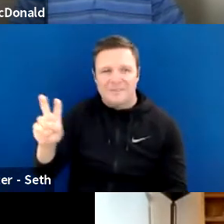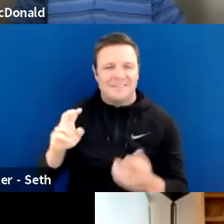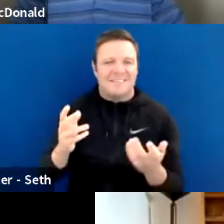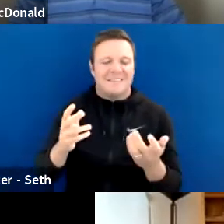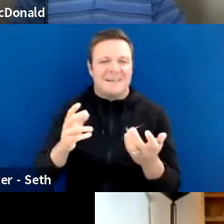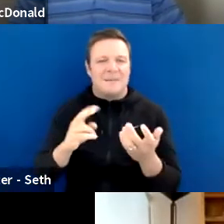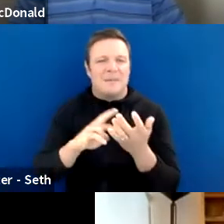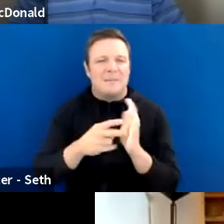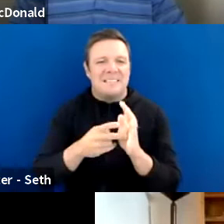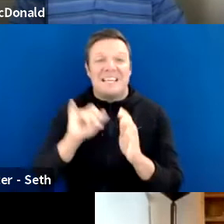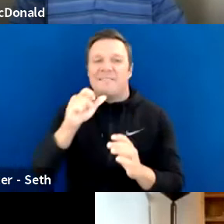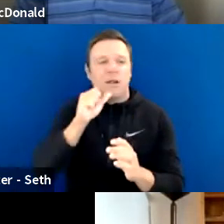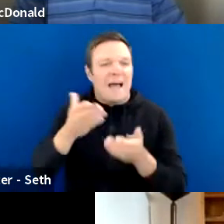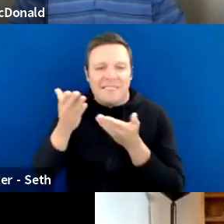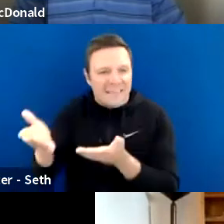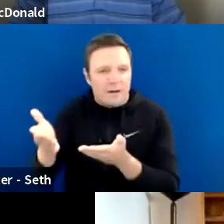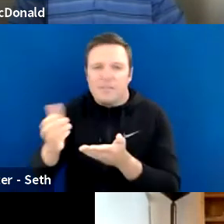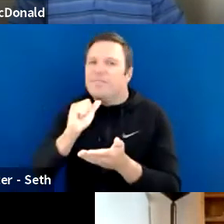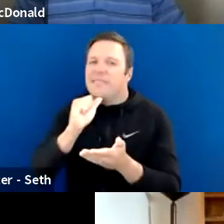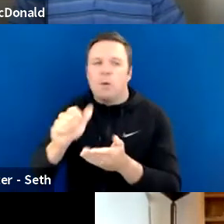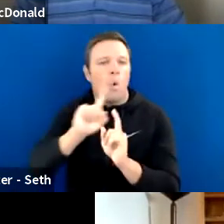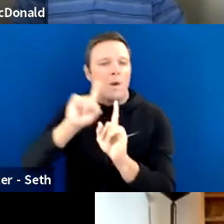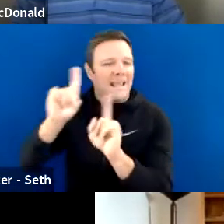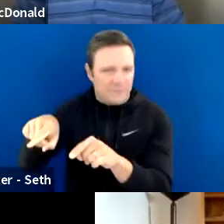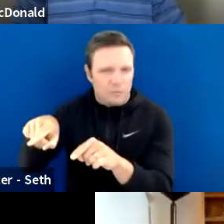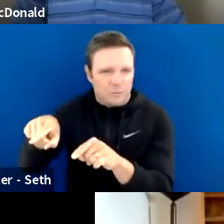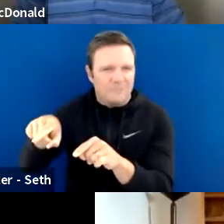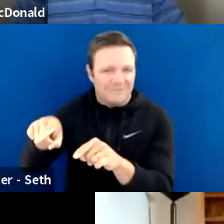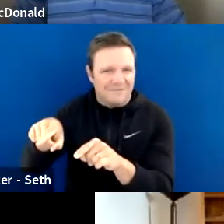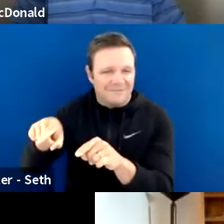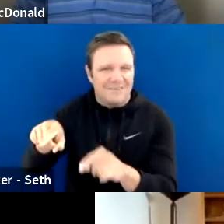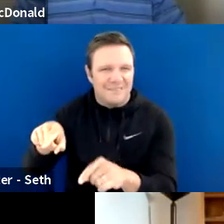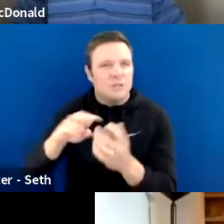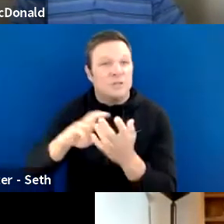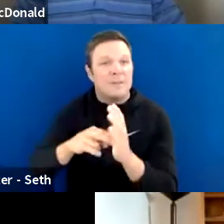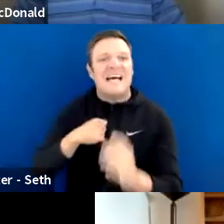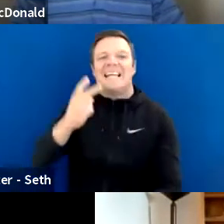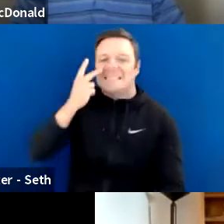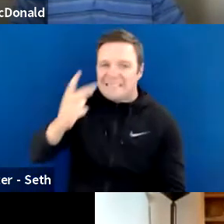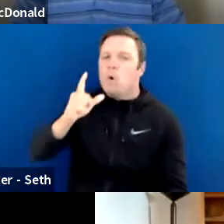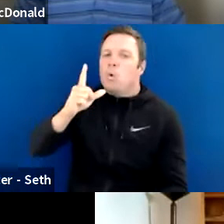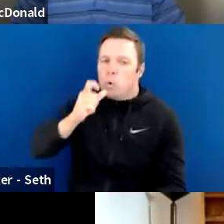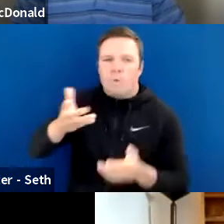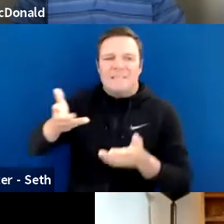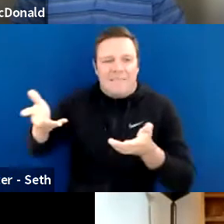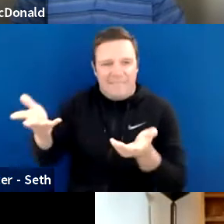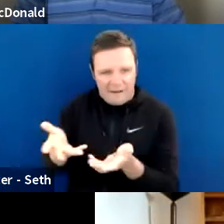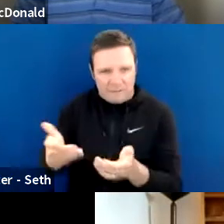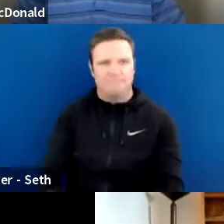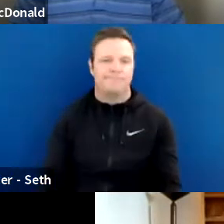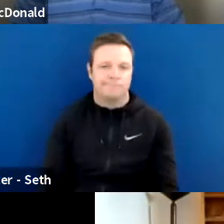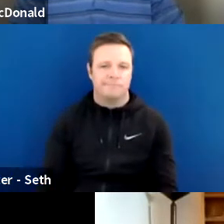ones who don't answer. Mm-hmm. Right. Yeah. Your peers are really just such